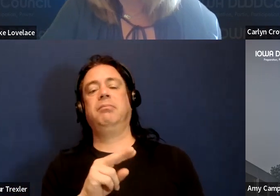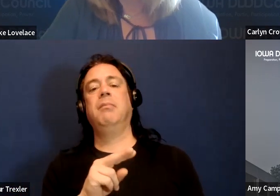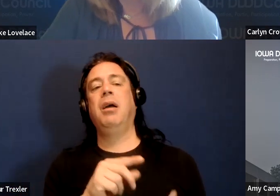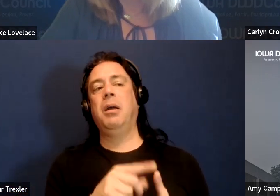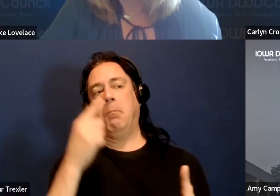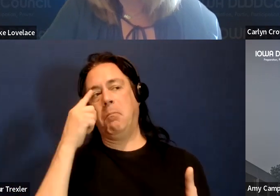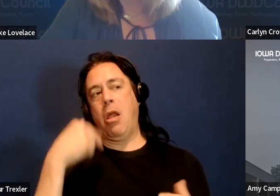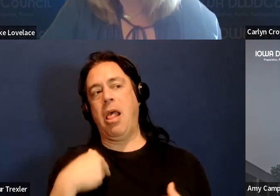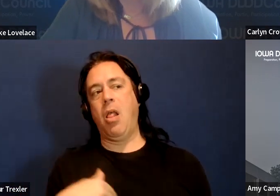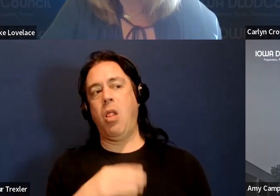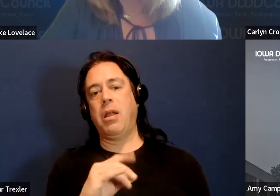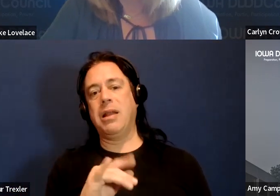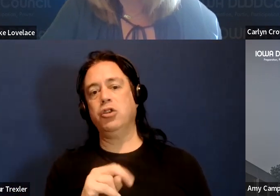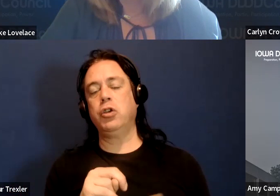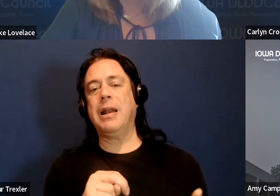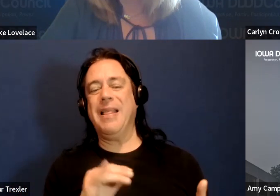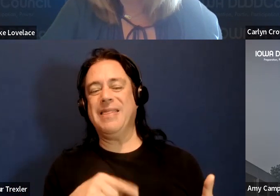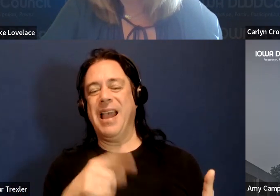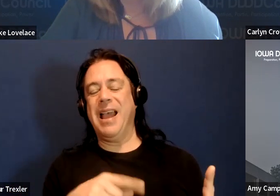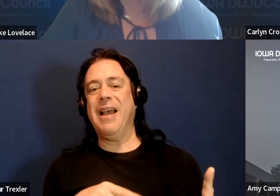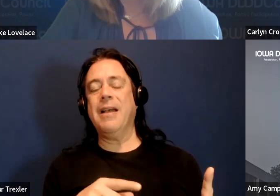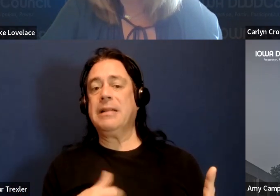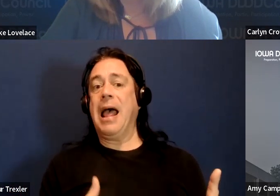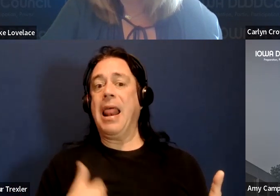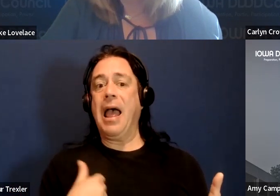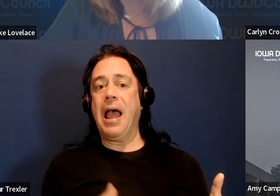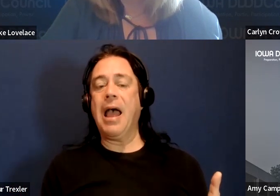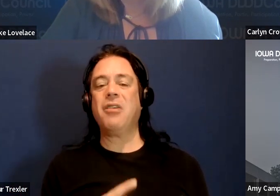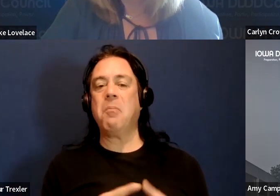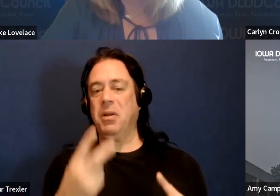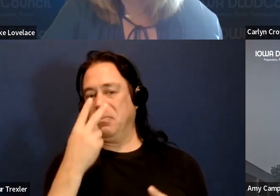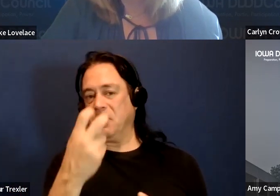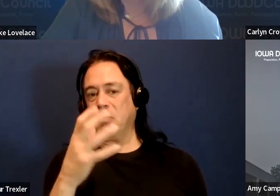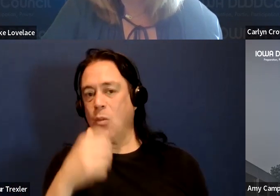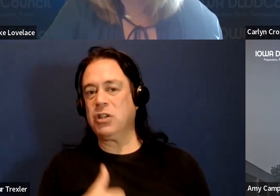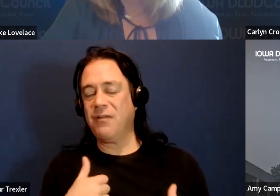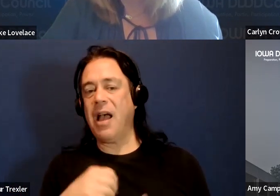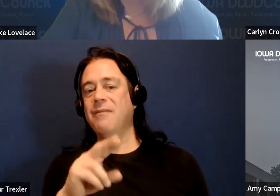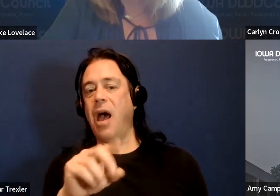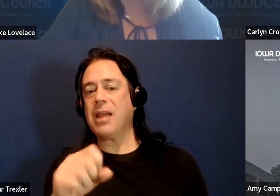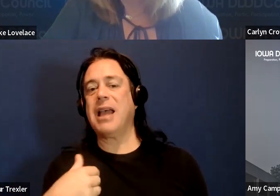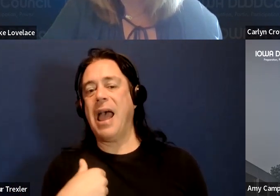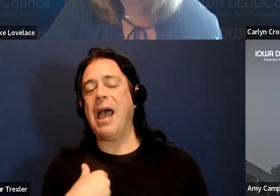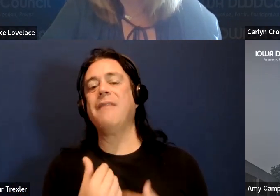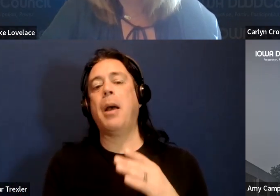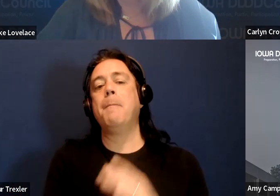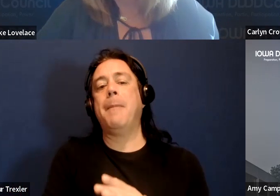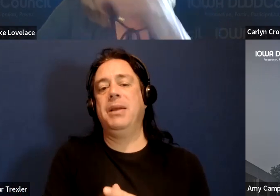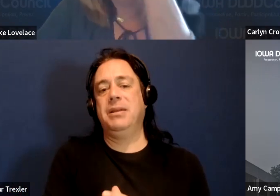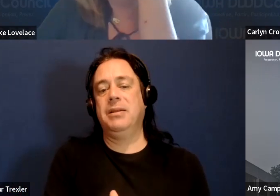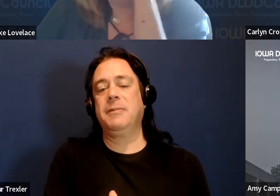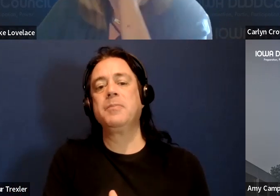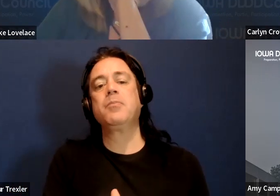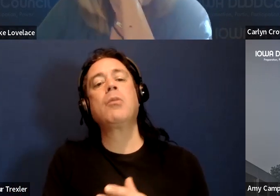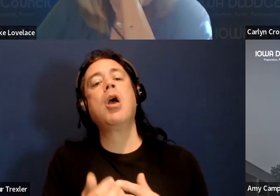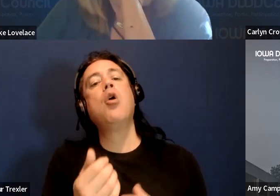And so that bill is alive, but I don't think it'll survive unless there's an amendment that makes